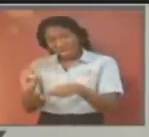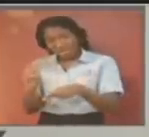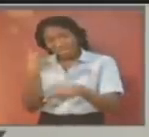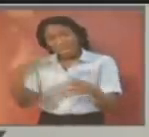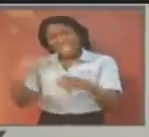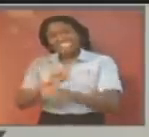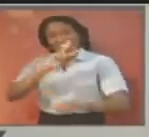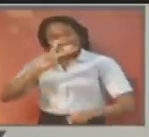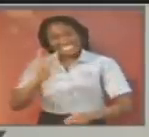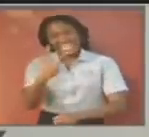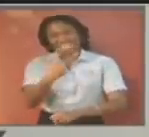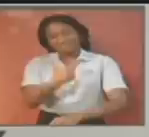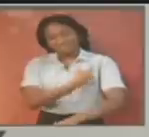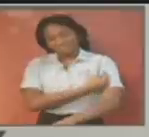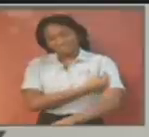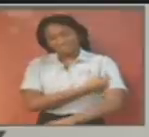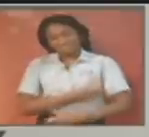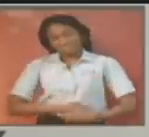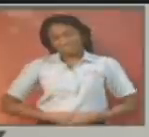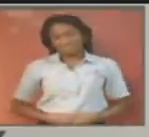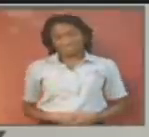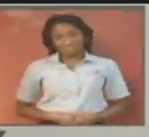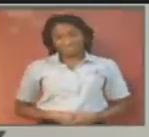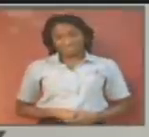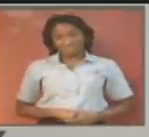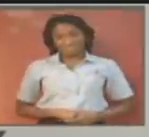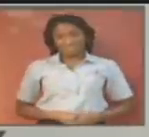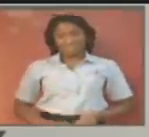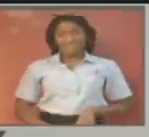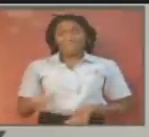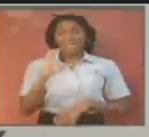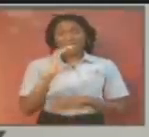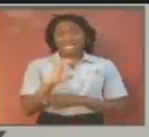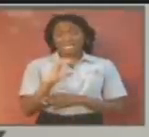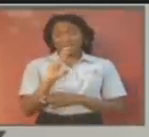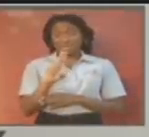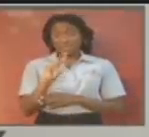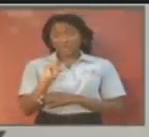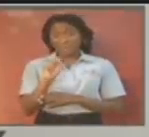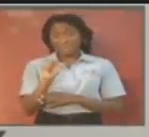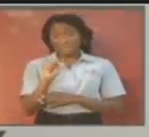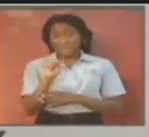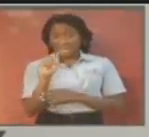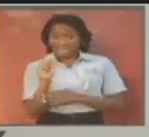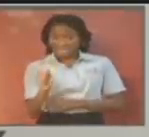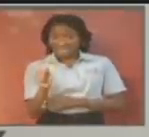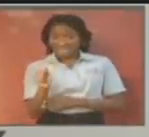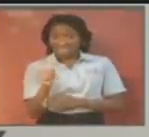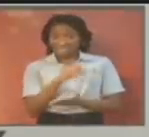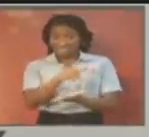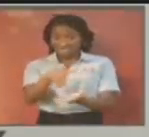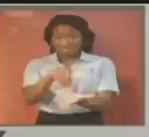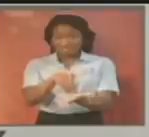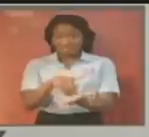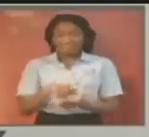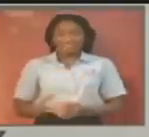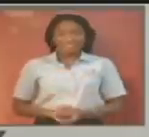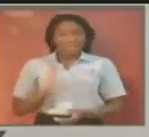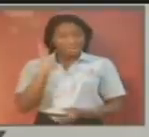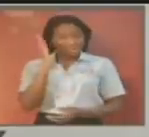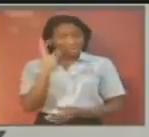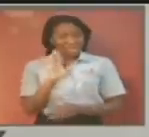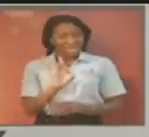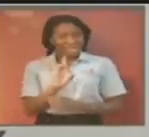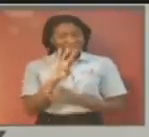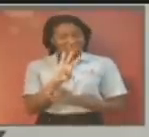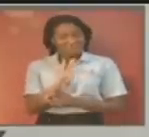your second dose. Kumana Outreach Center, we expect to be doing